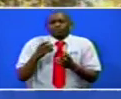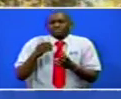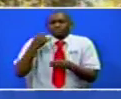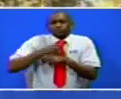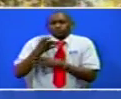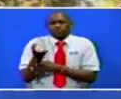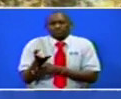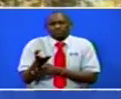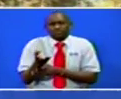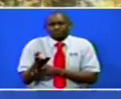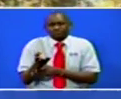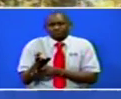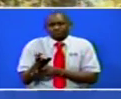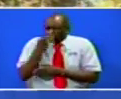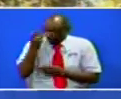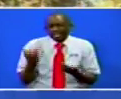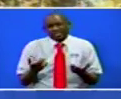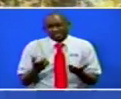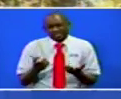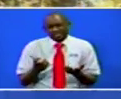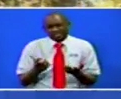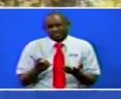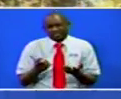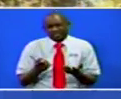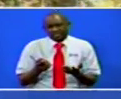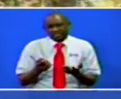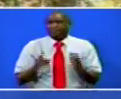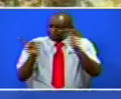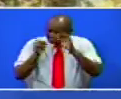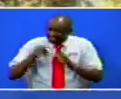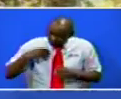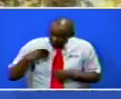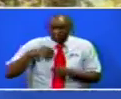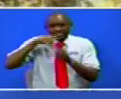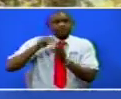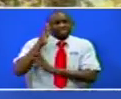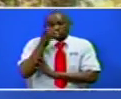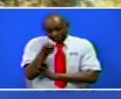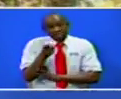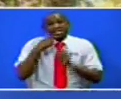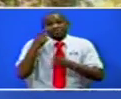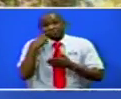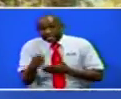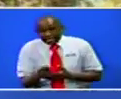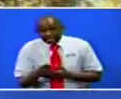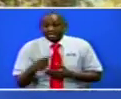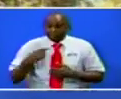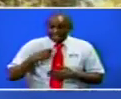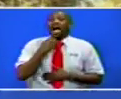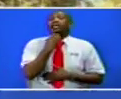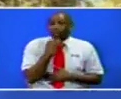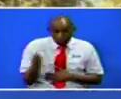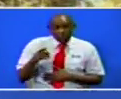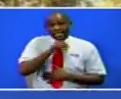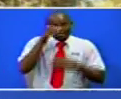station yeah the cs must follow his words if he says i don't want